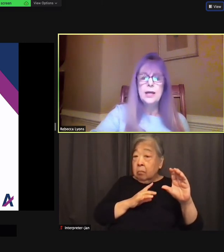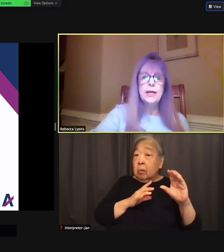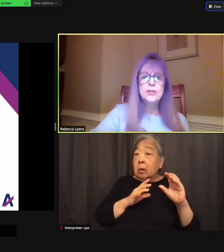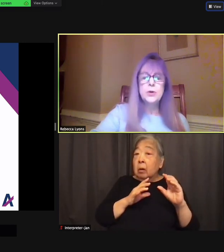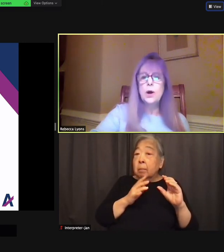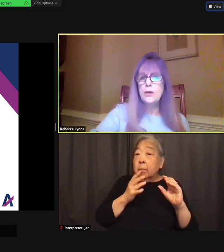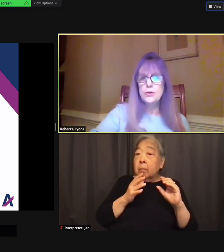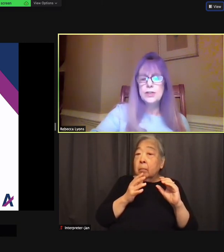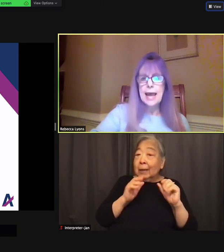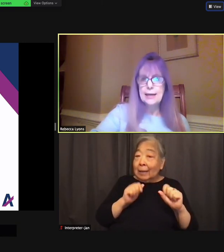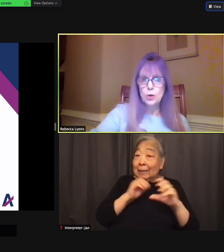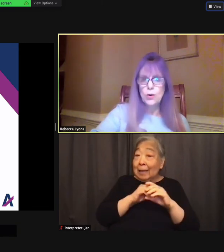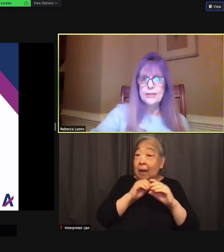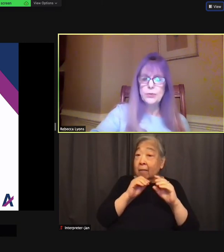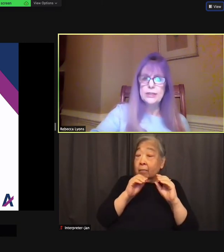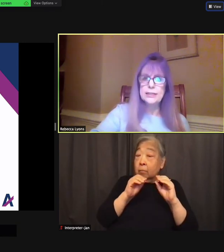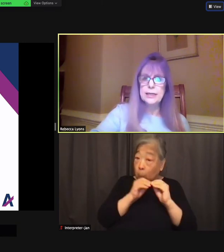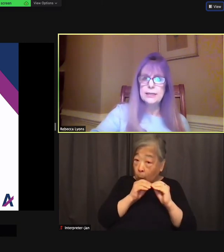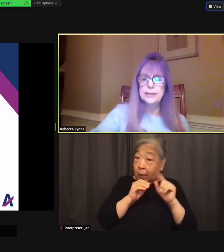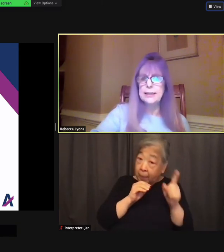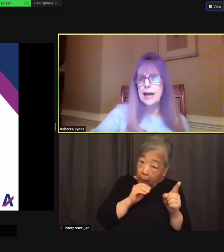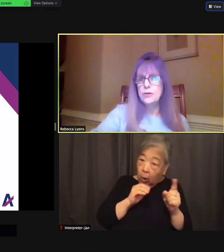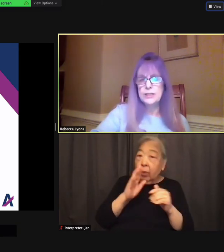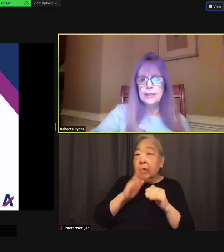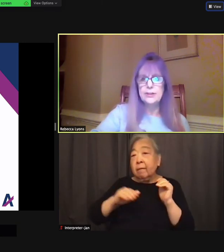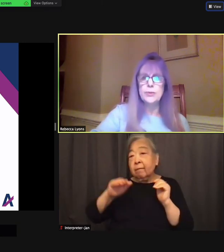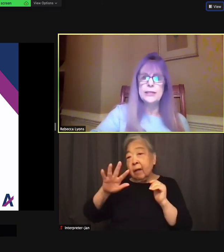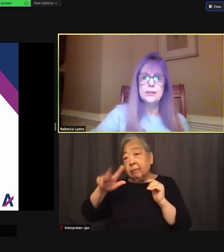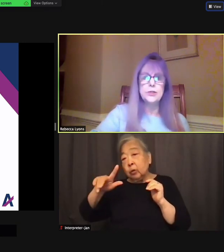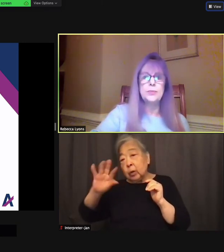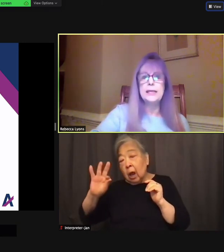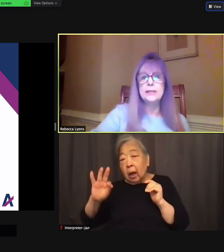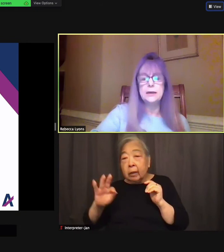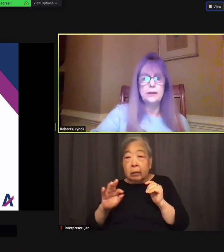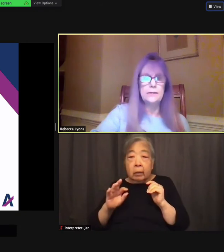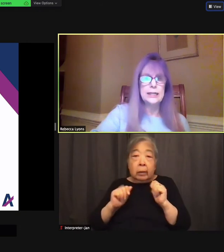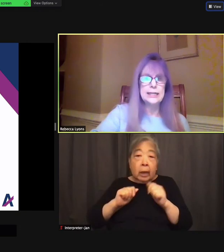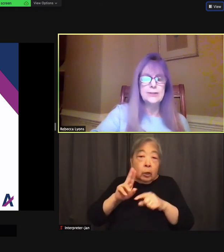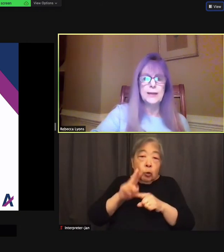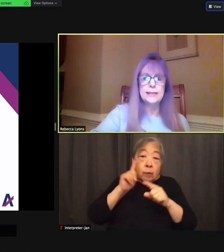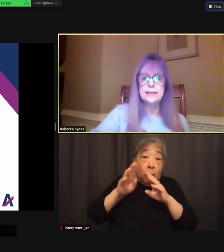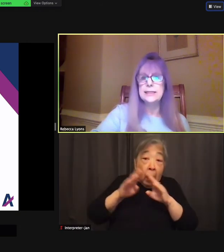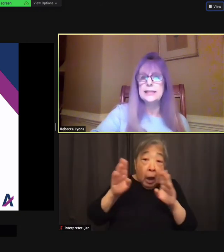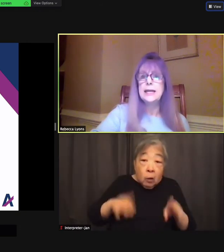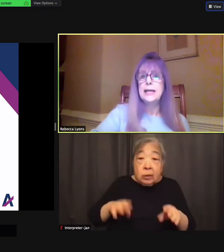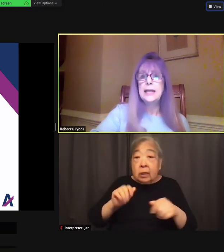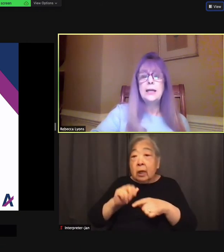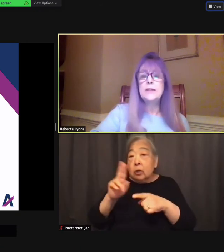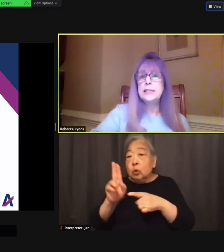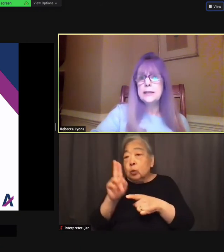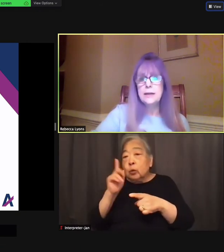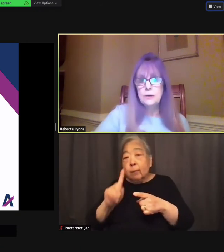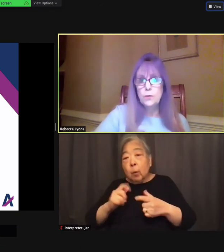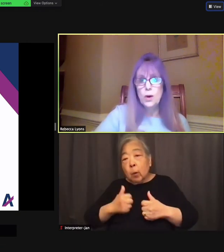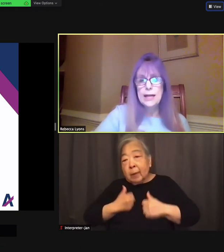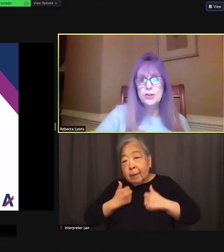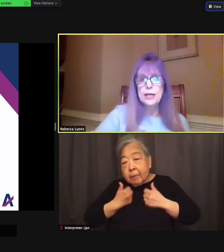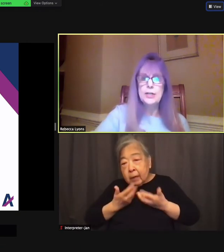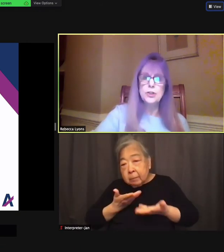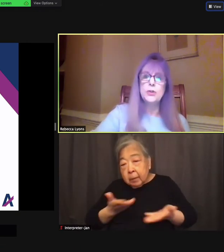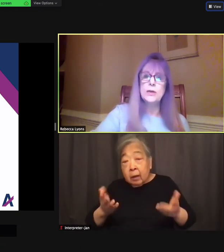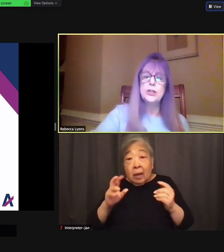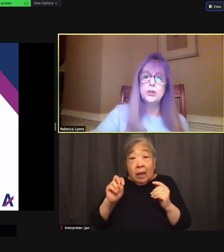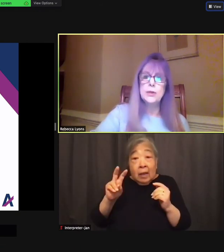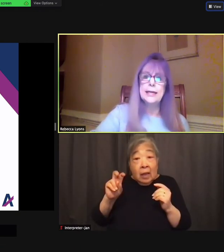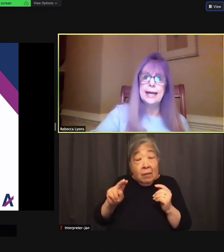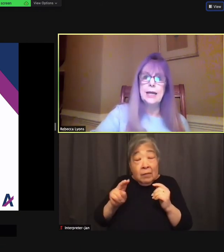account. So all those categories we discussed it, housing expenses, basic living expenses, even saving for